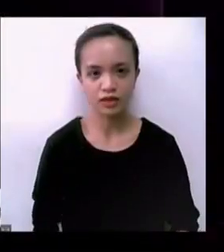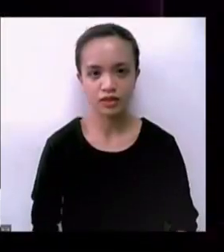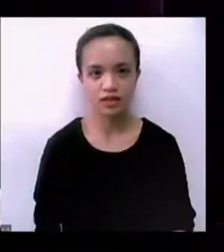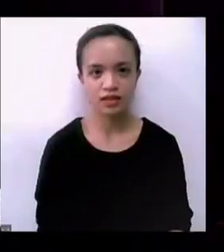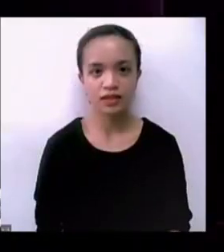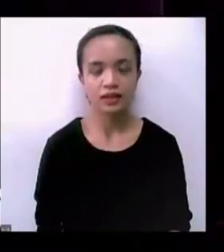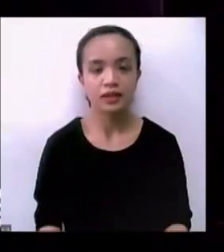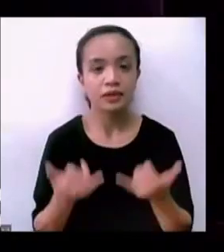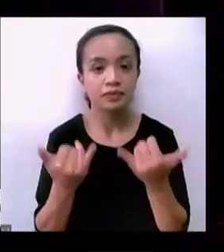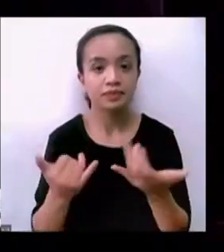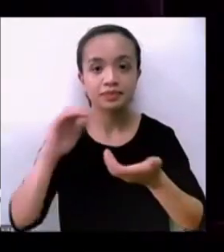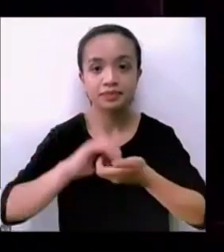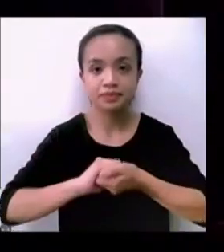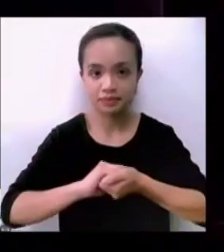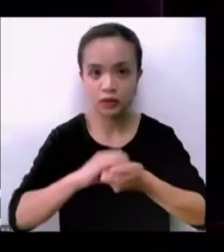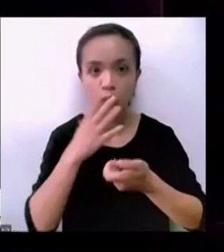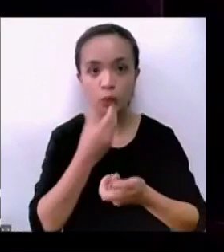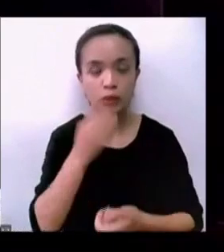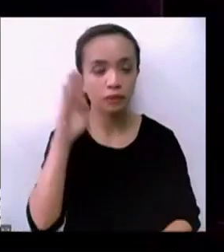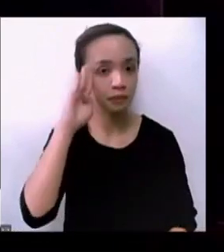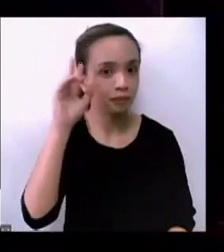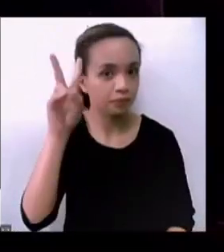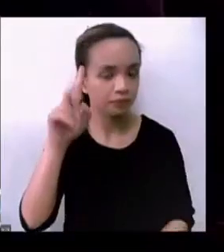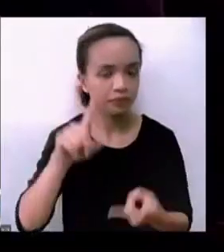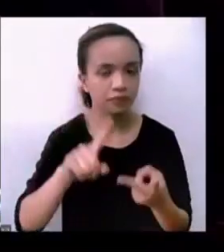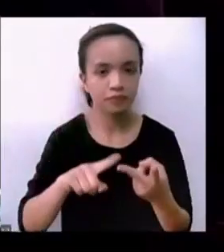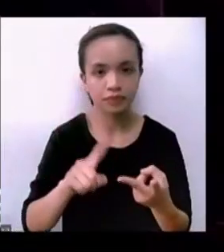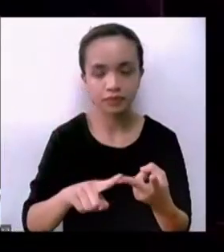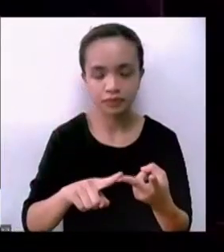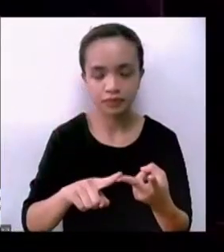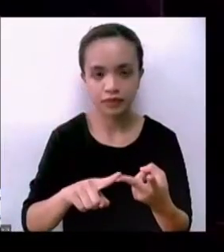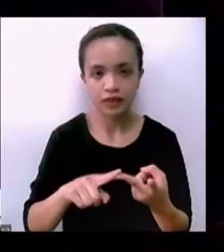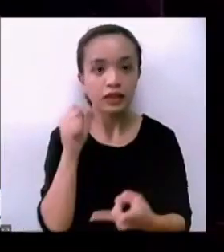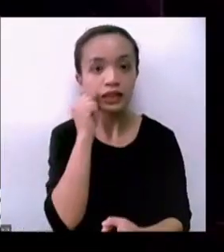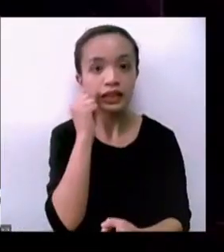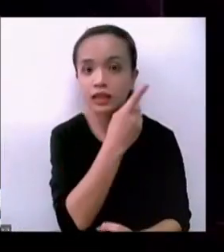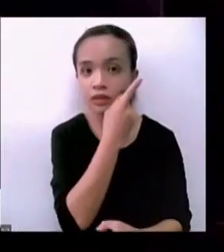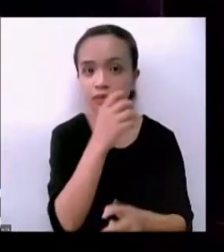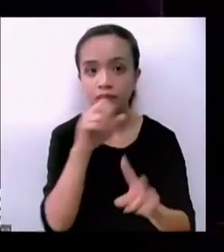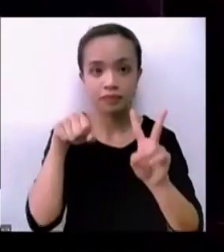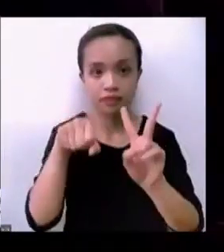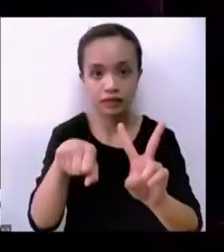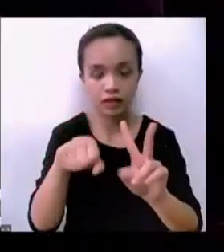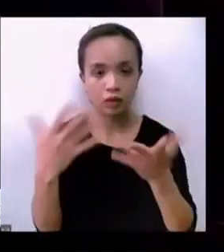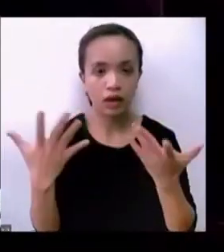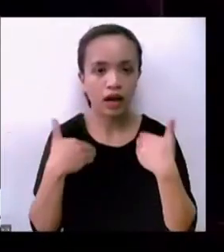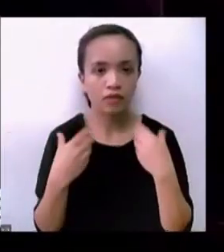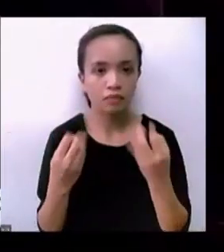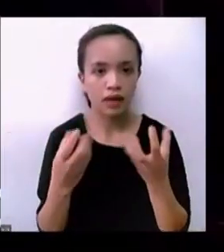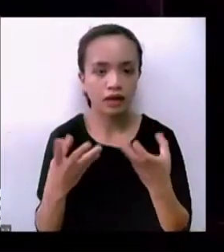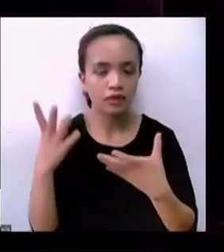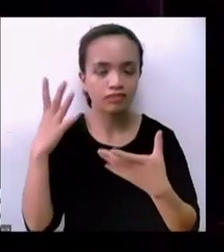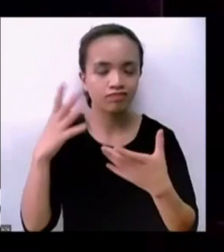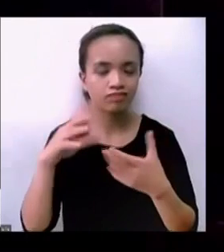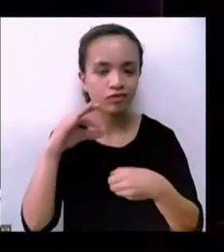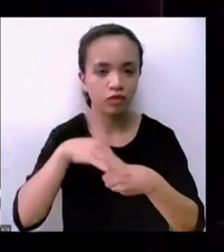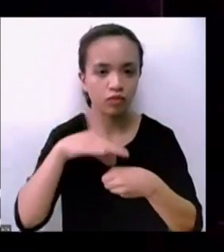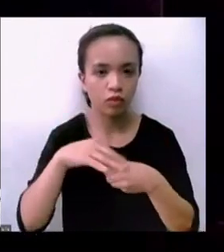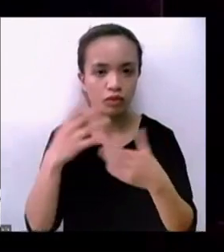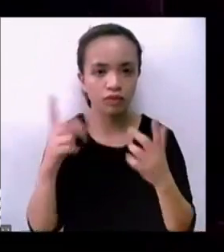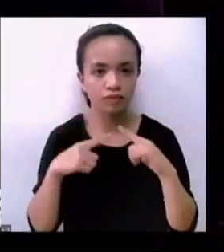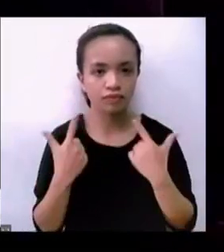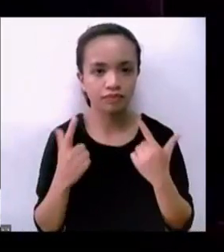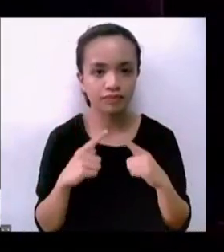The tandem of Ferdinand Marcos Jr. and Davao City Mayor Sara Duterte Carpio wooing voters in Laguna. Let's get an update from our correspondent,